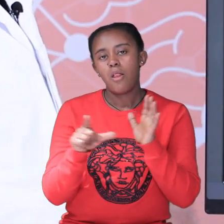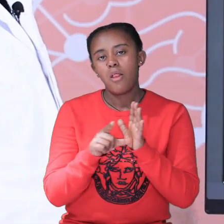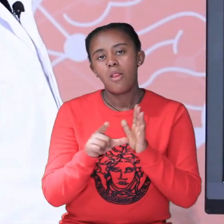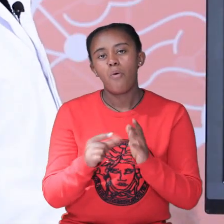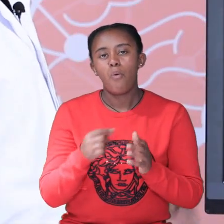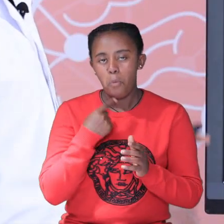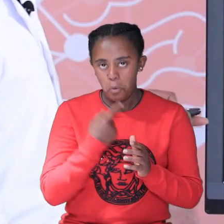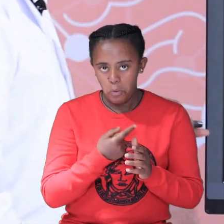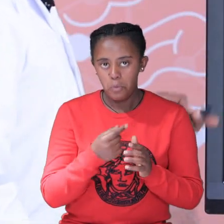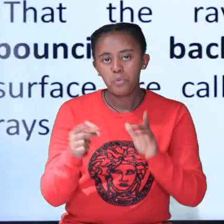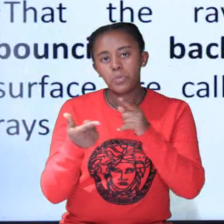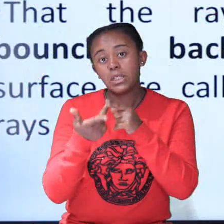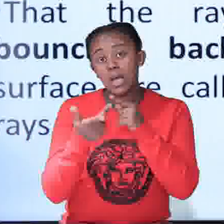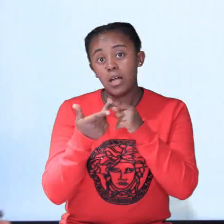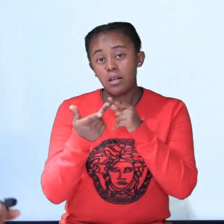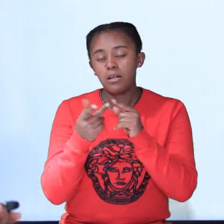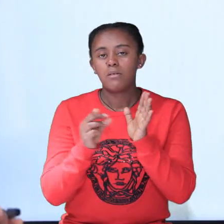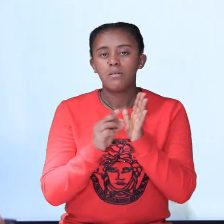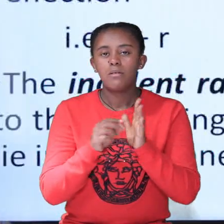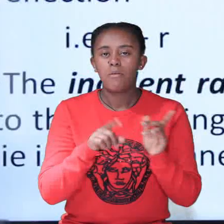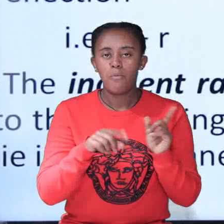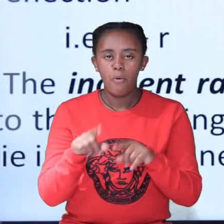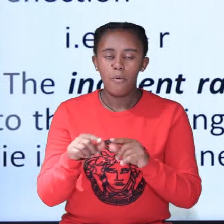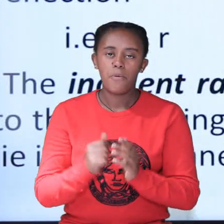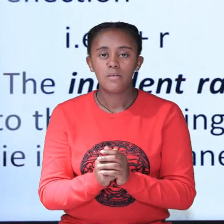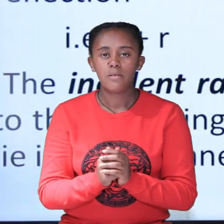angle of incidence and angle of reflection.